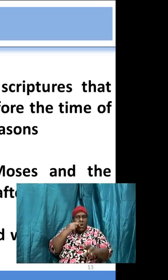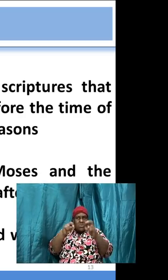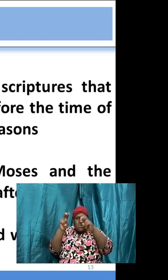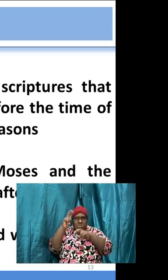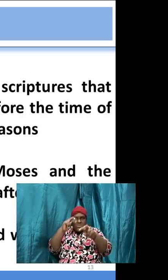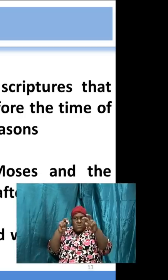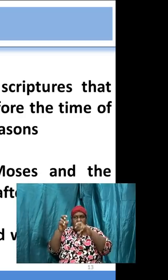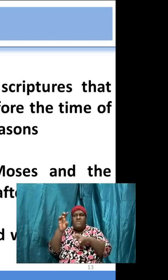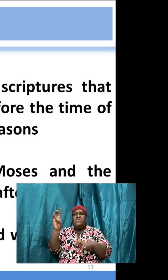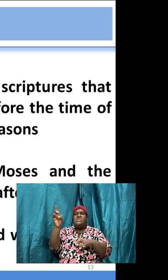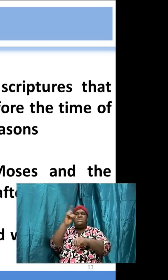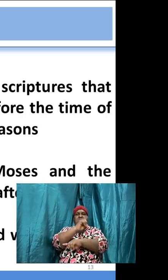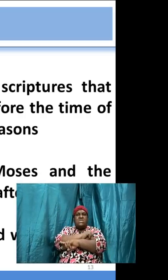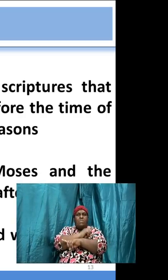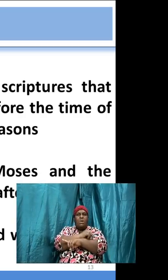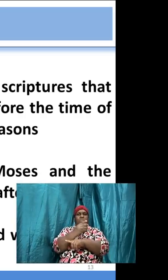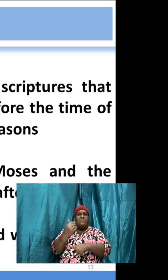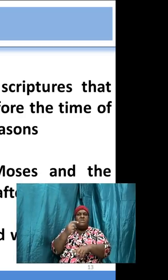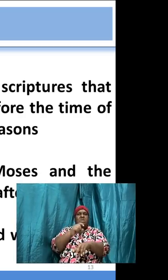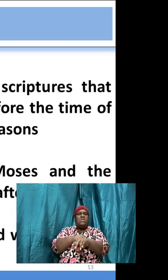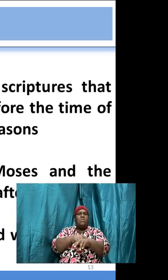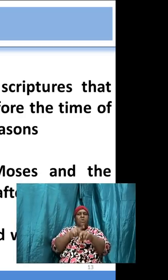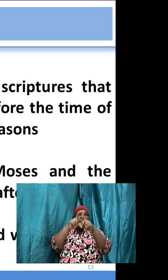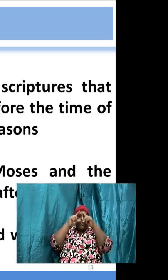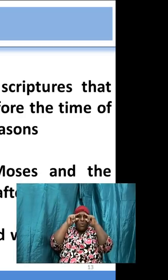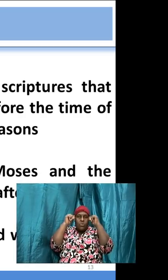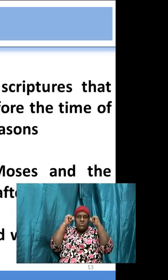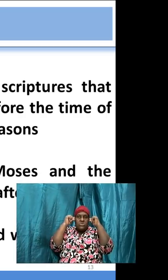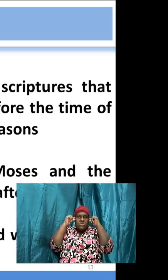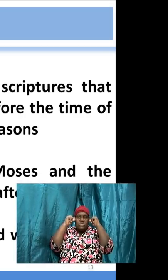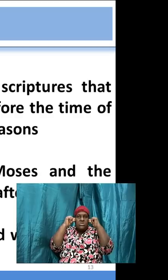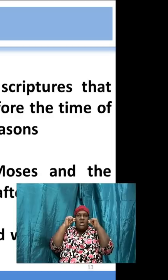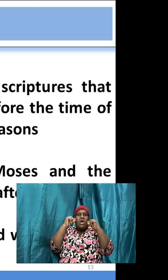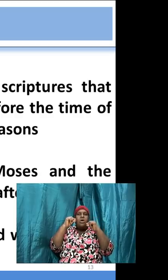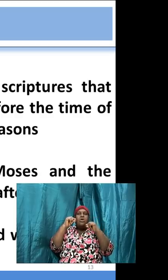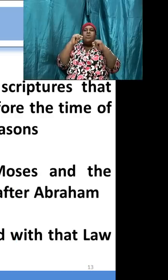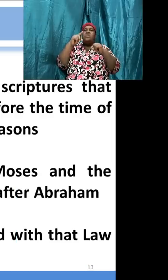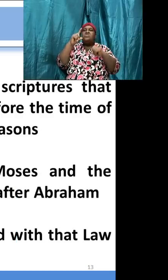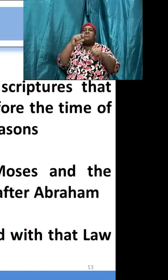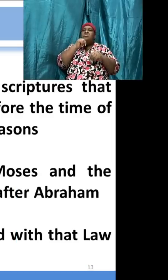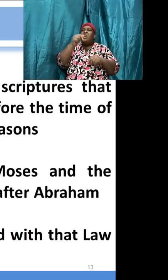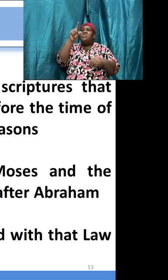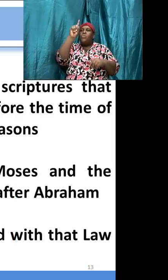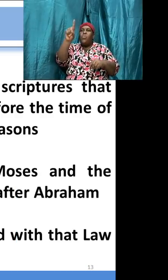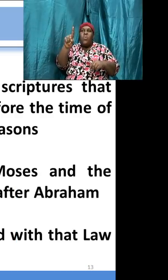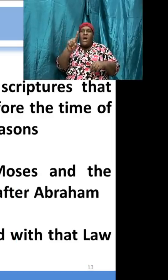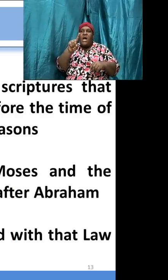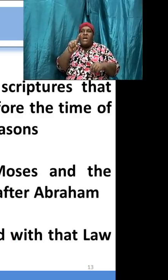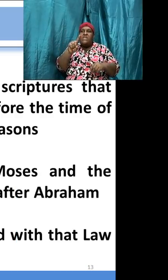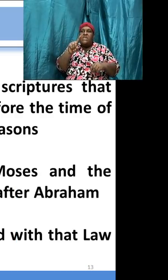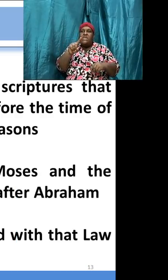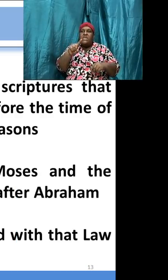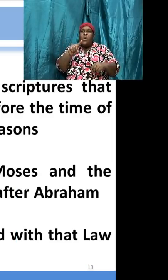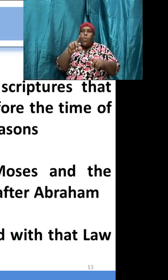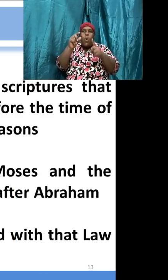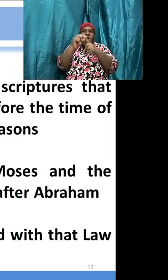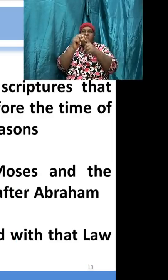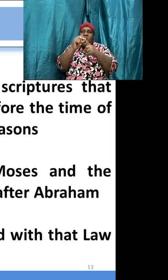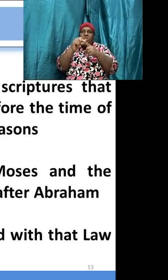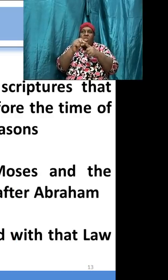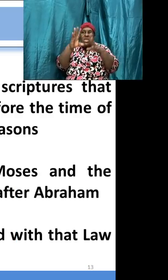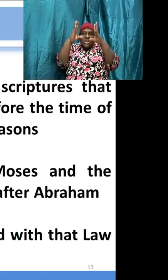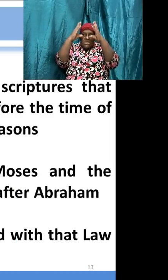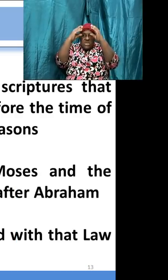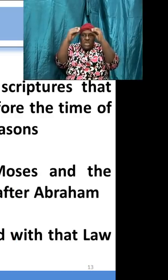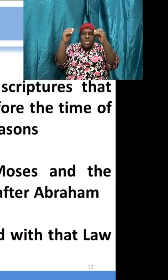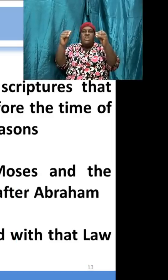none. There's not one hint in scripture that actually teaches us that. And